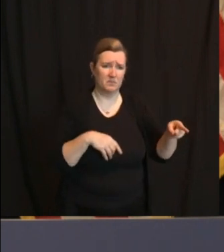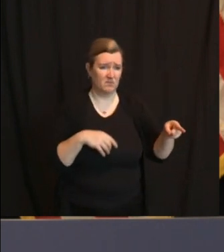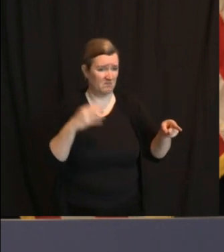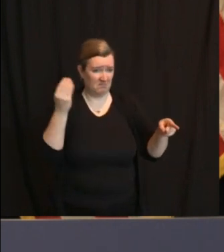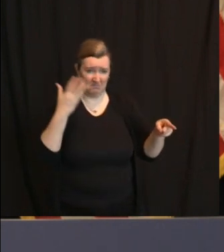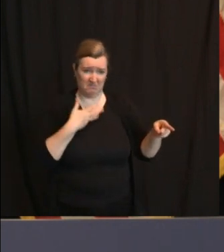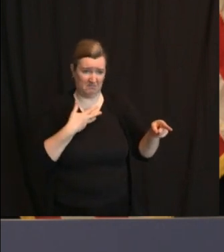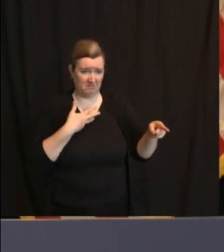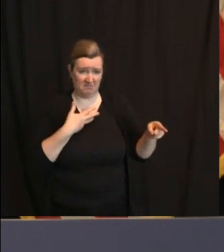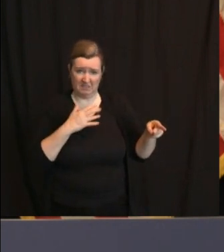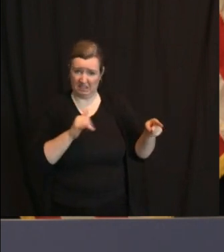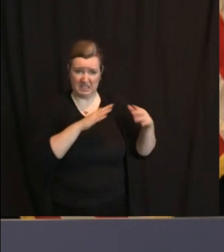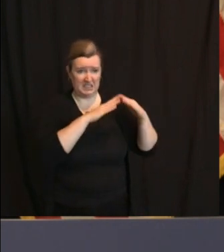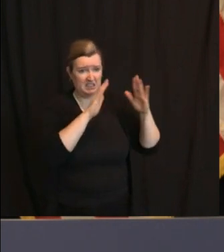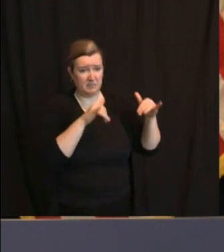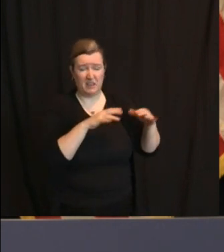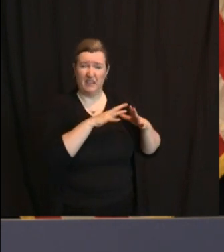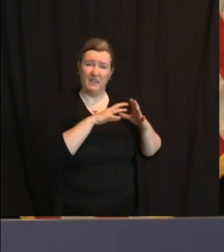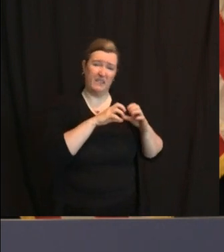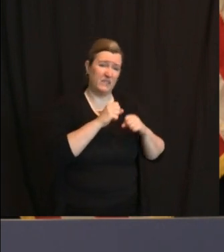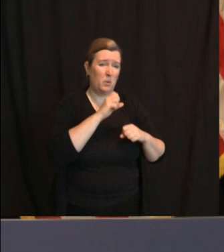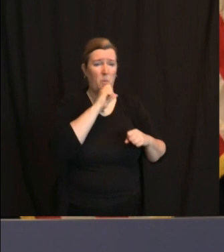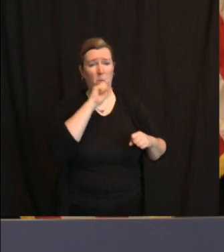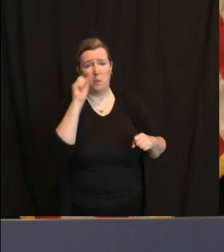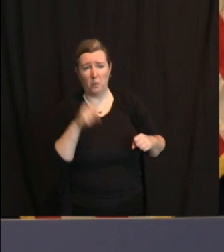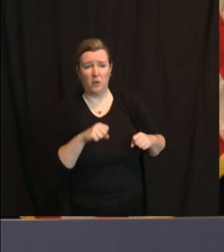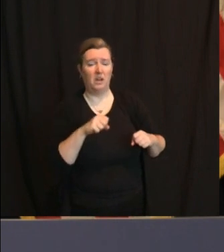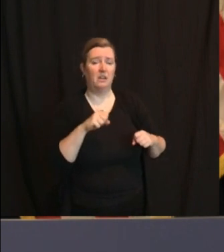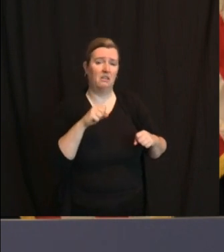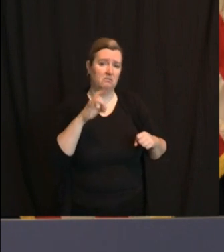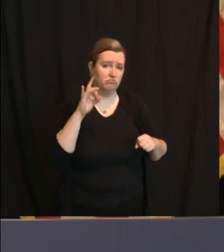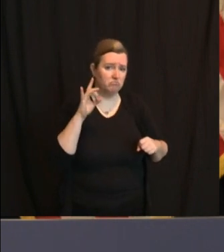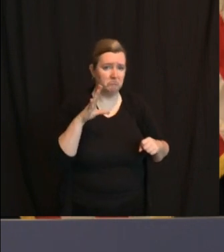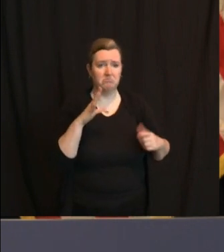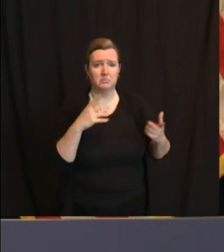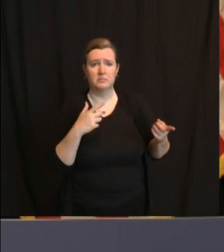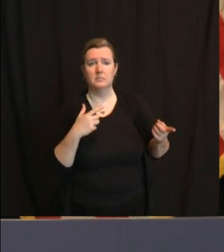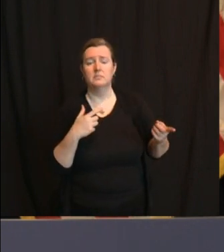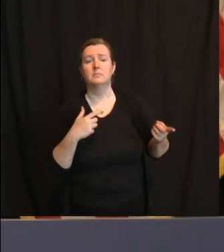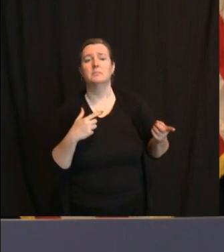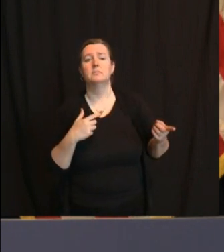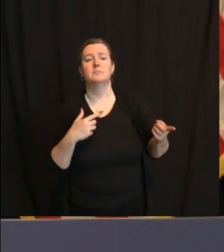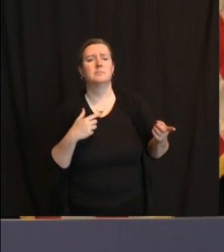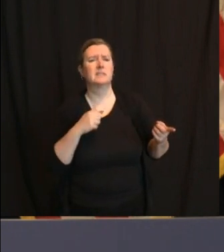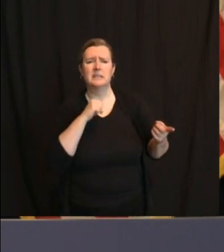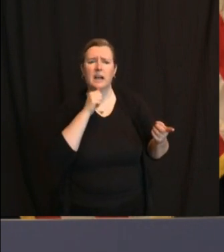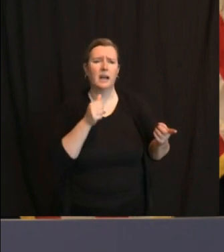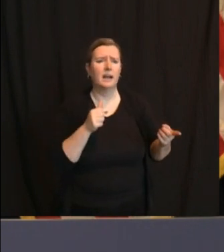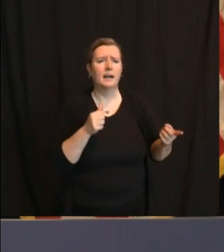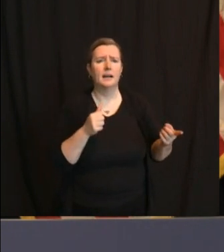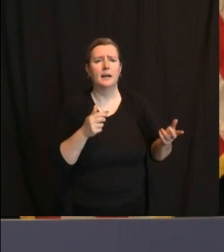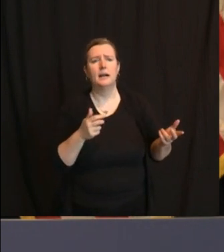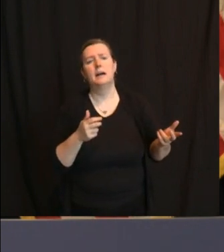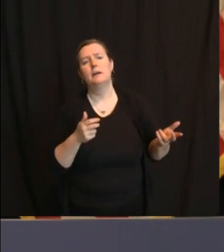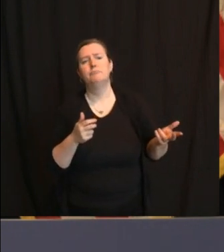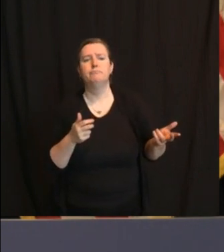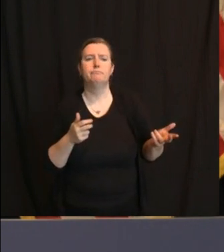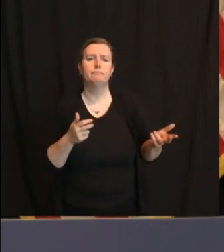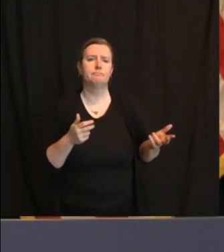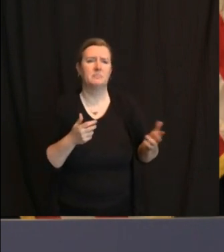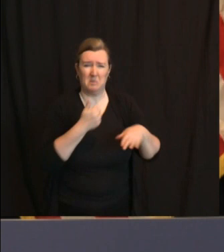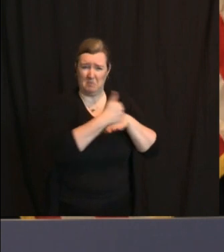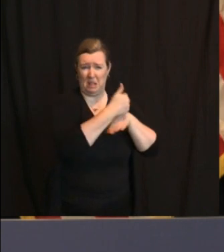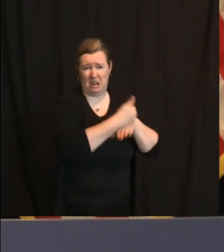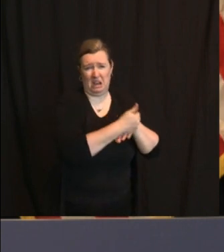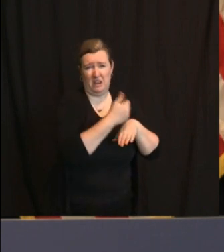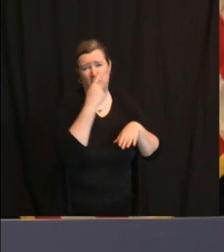and people are going nuts who aren't getting their claims, being told you didn't fill out the form properly, we'll get around to it. How can you speak to this?